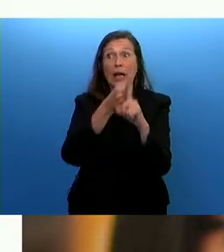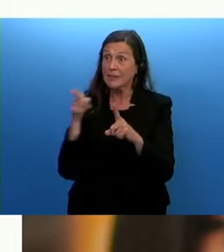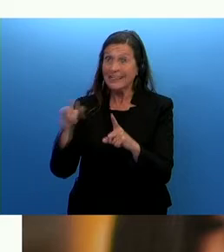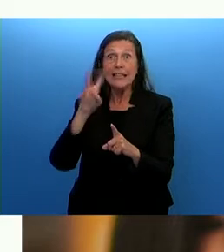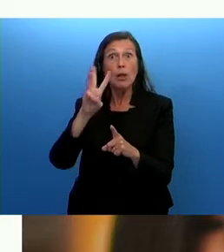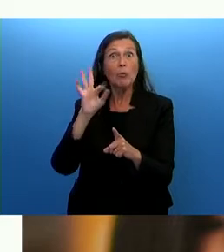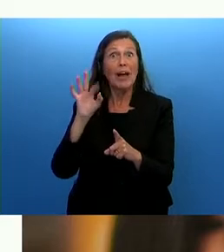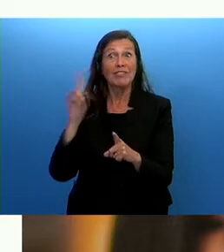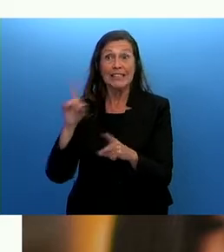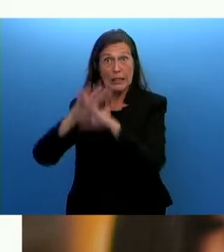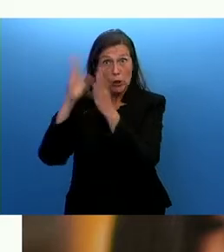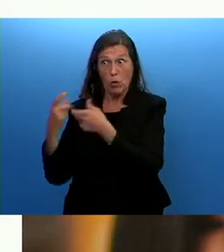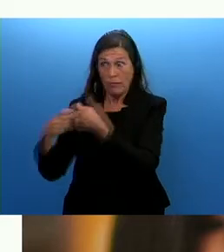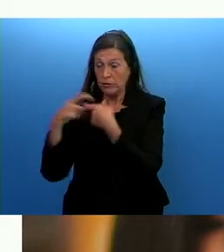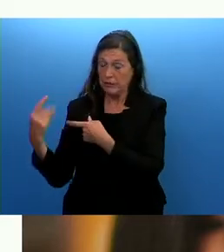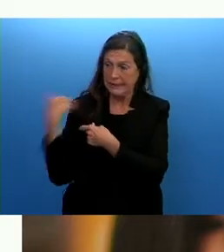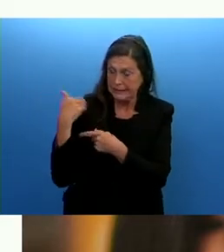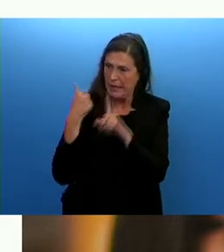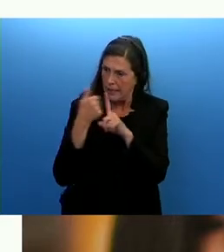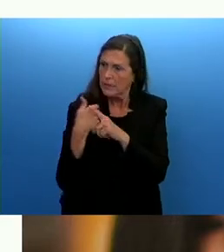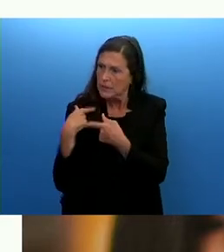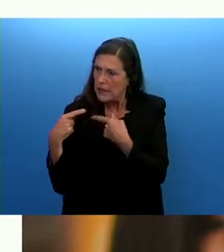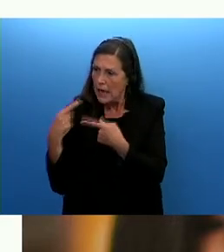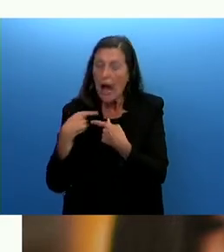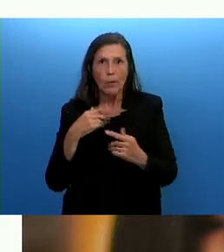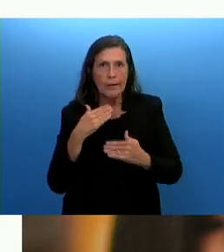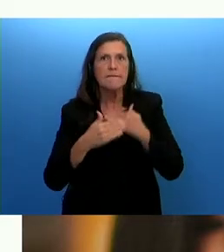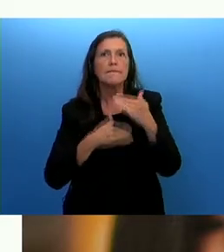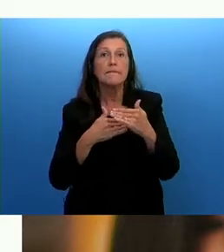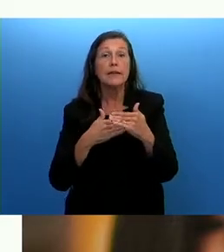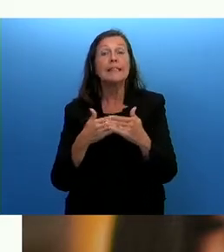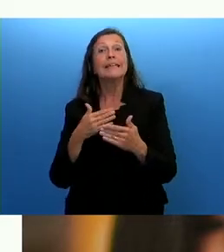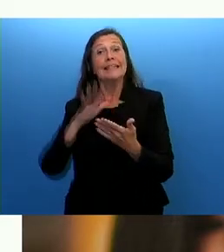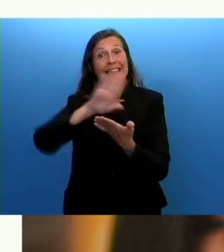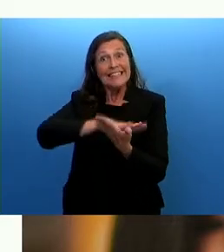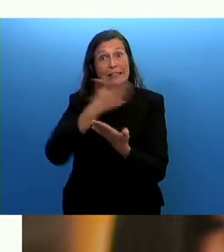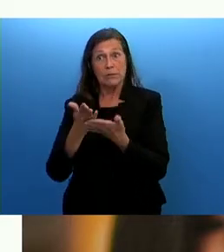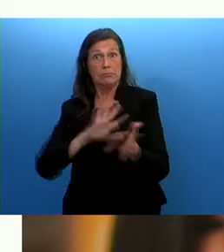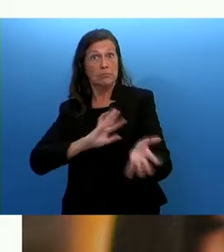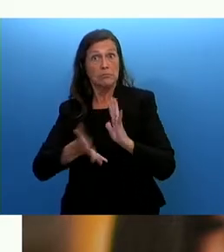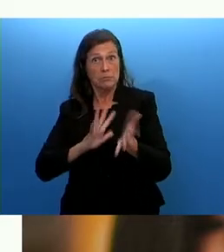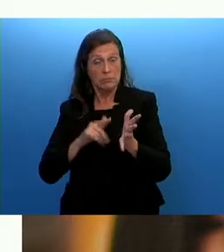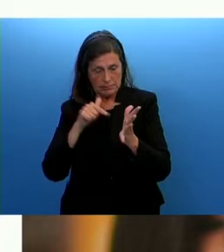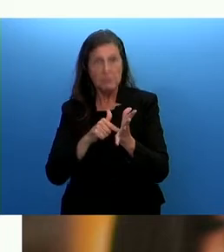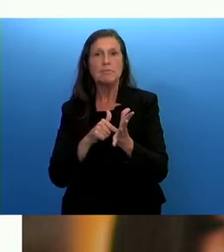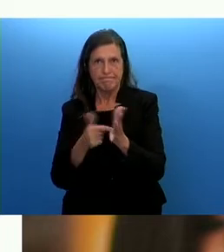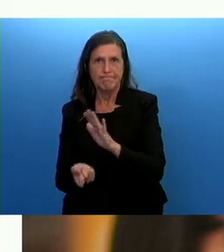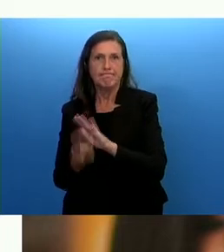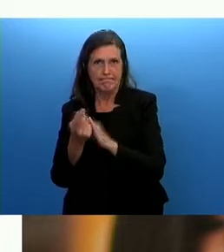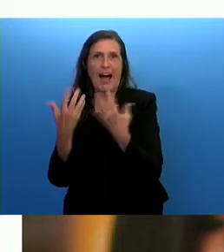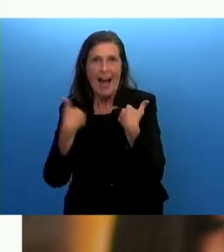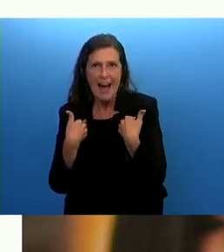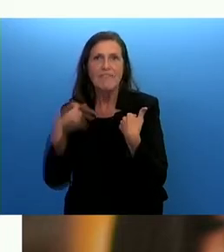Deaf, sign language interpretation has been available in key events for UNHCR, such as the High